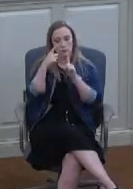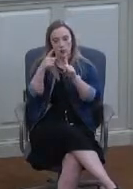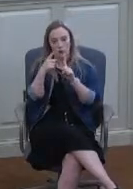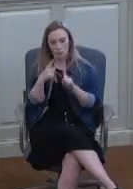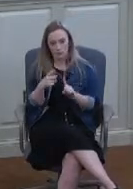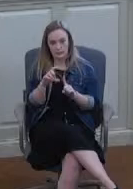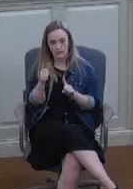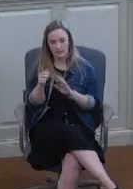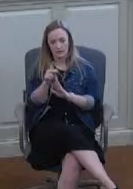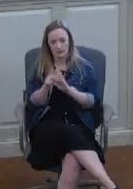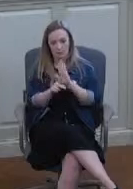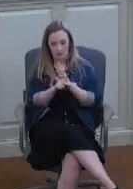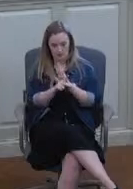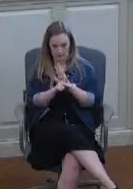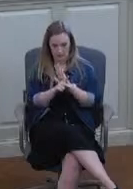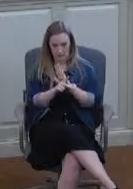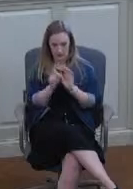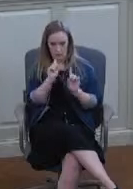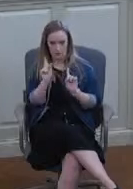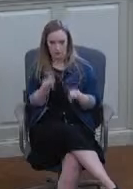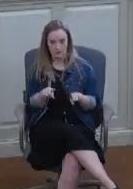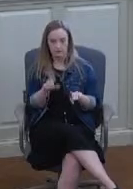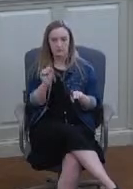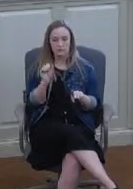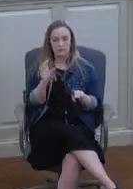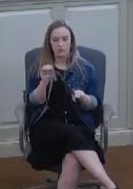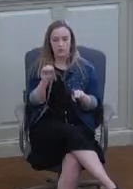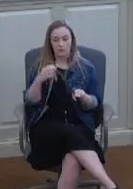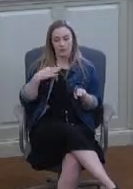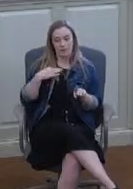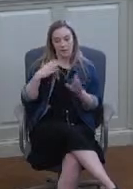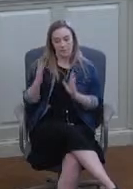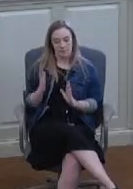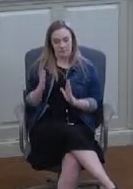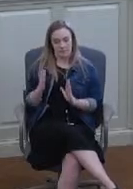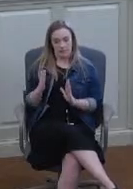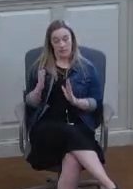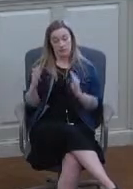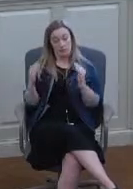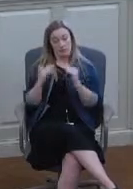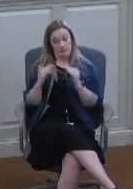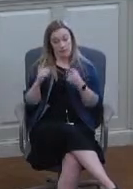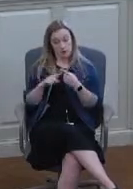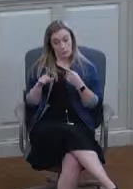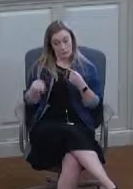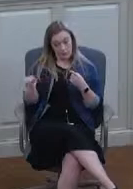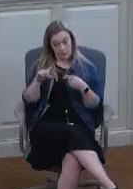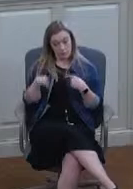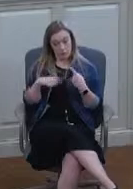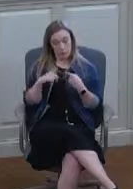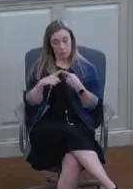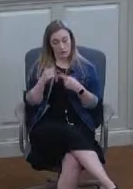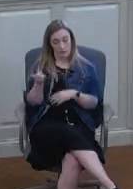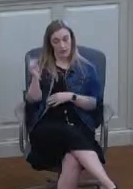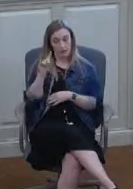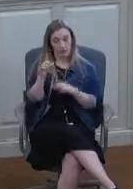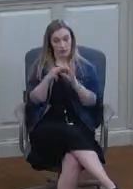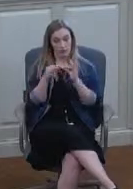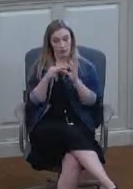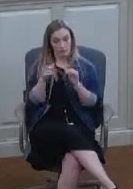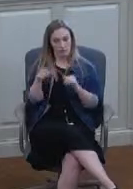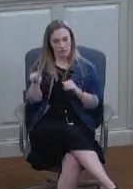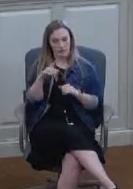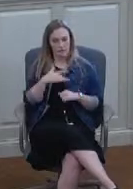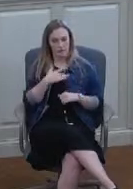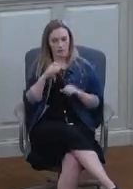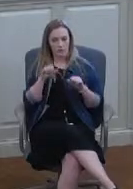and other policy directives. So the applicant, to be fair to them, when they went forward, felt that they